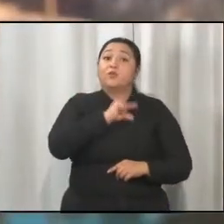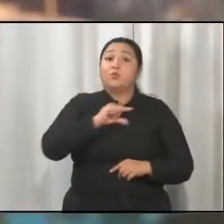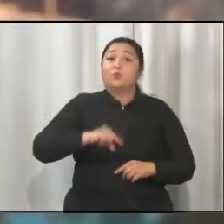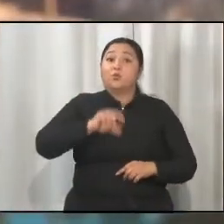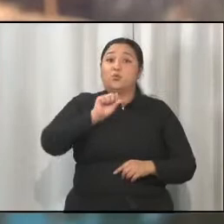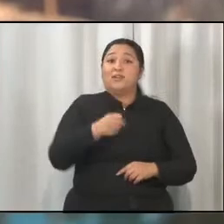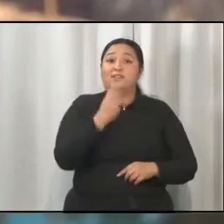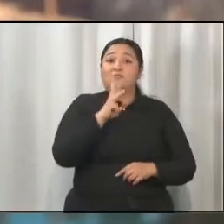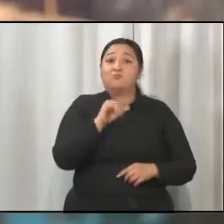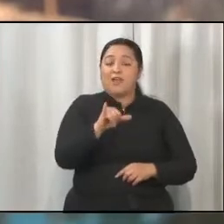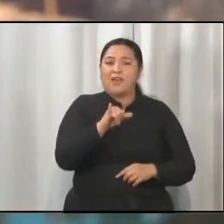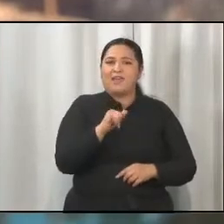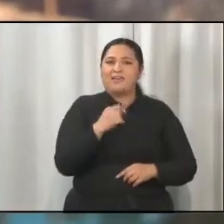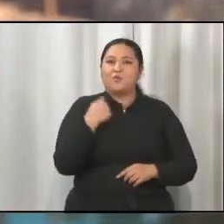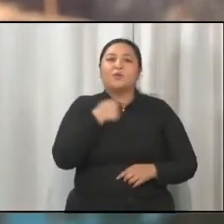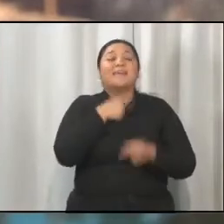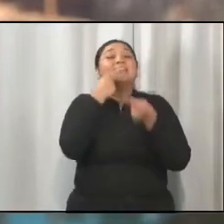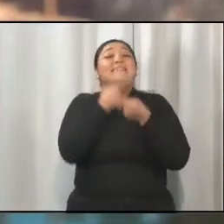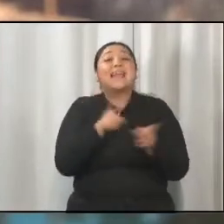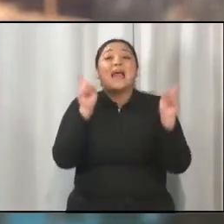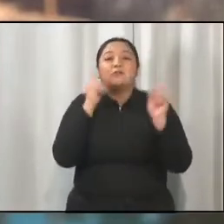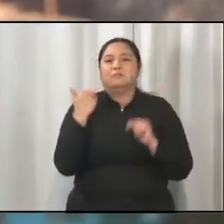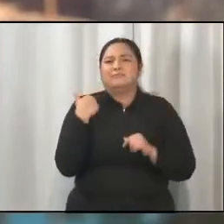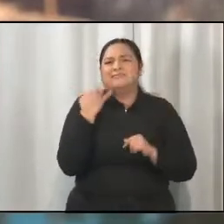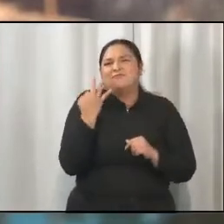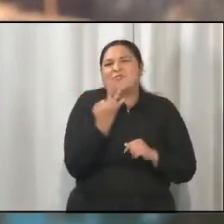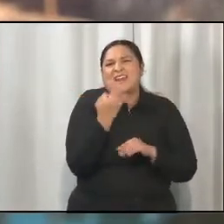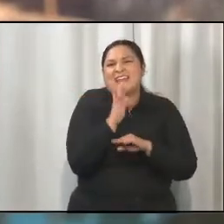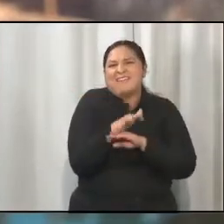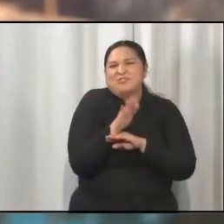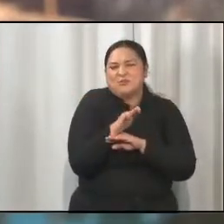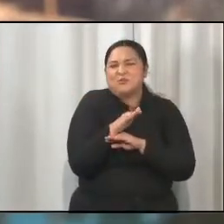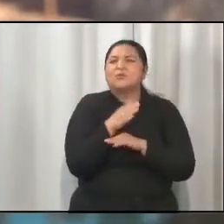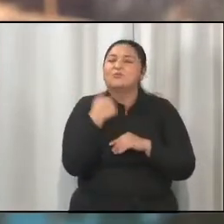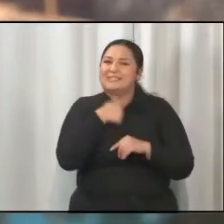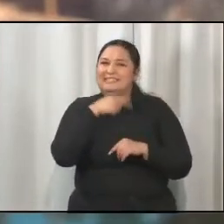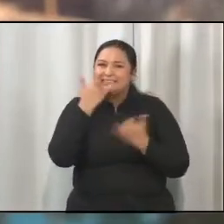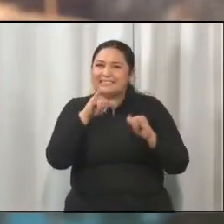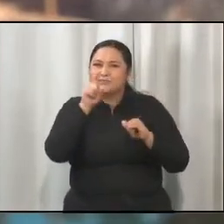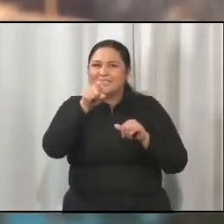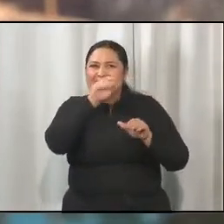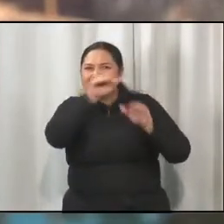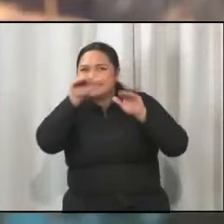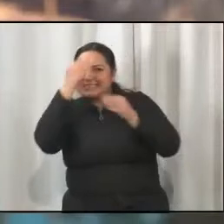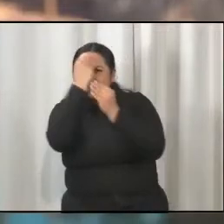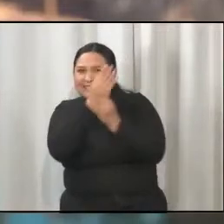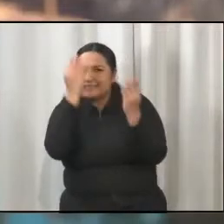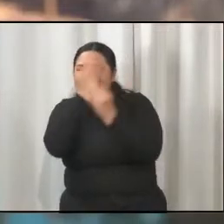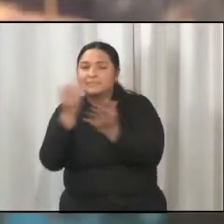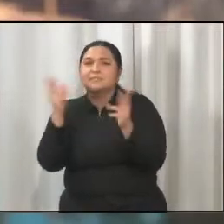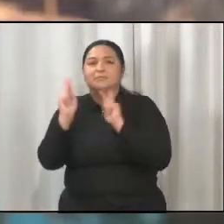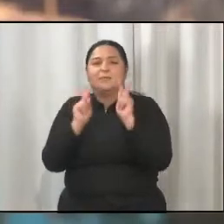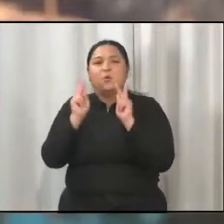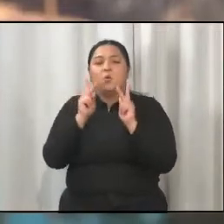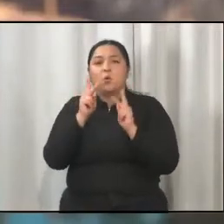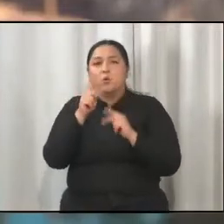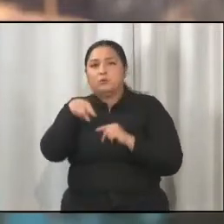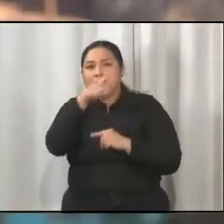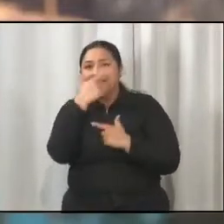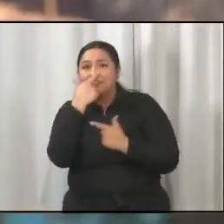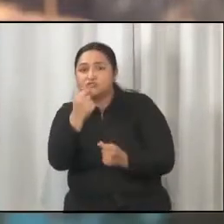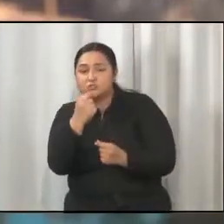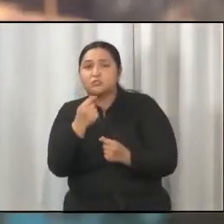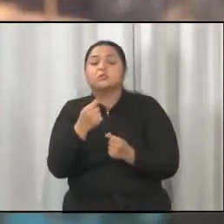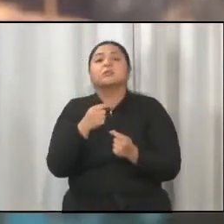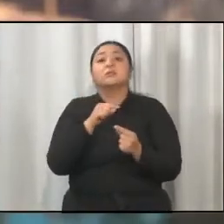afternoon, so we weren't doing a whole lot of outreach. We've got people that are interested at the MSC that have been wanting to